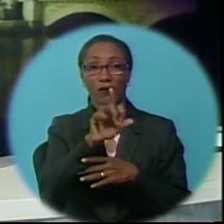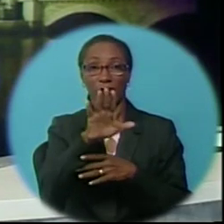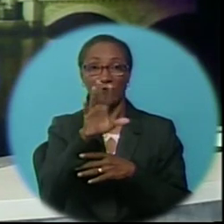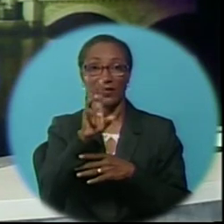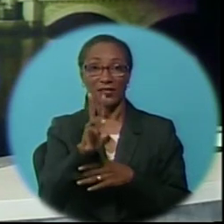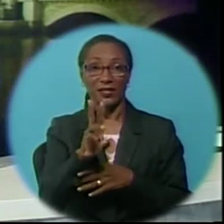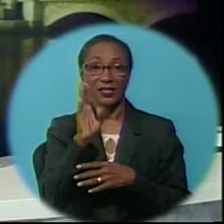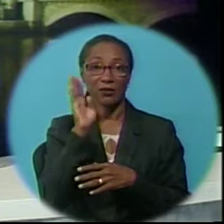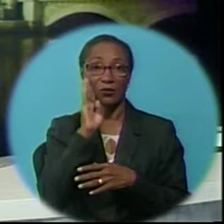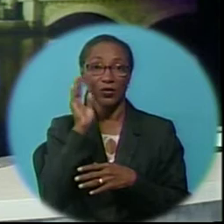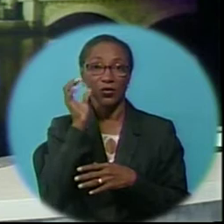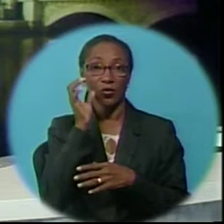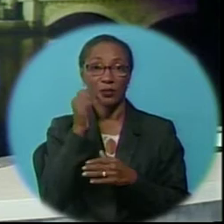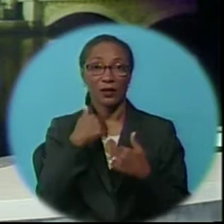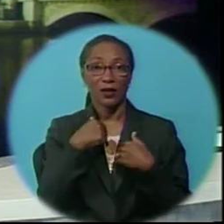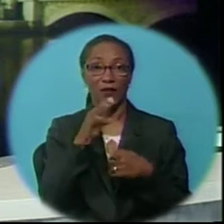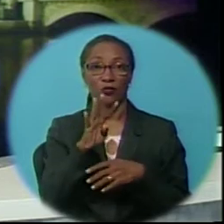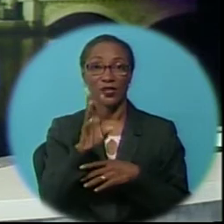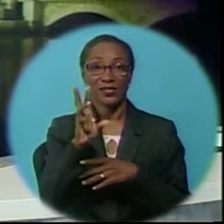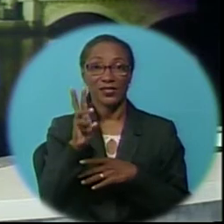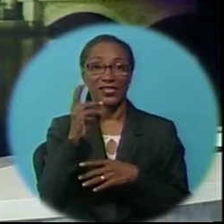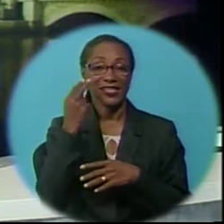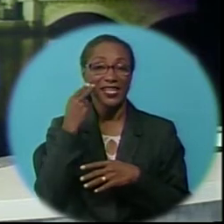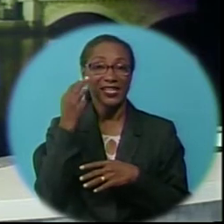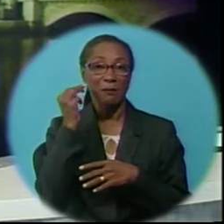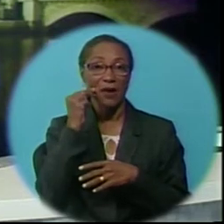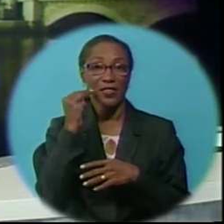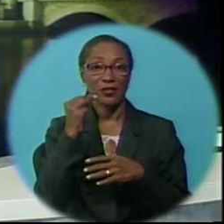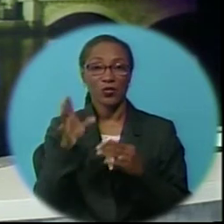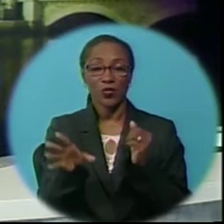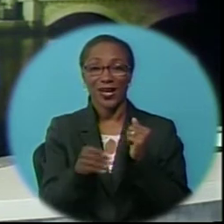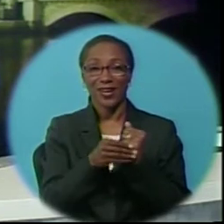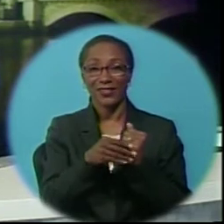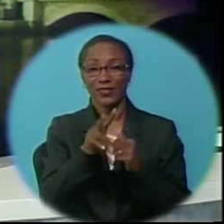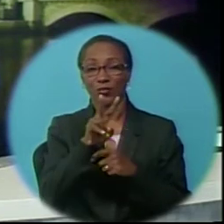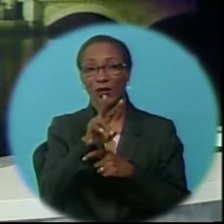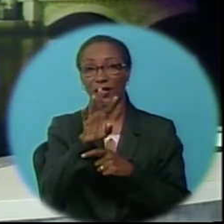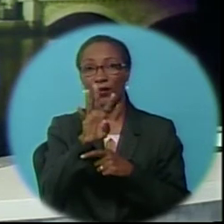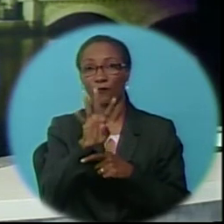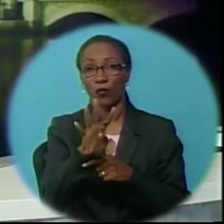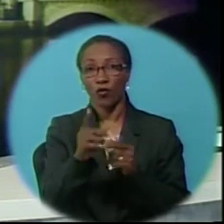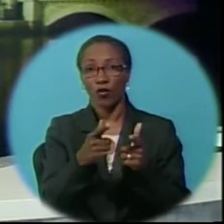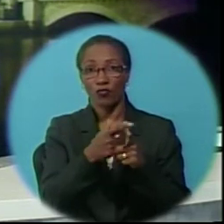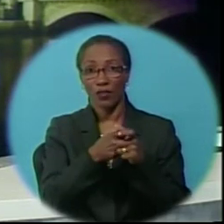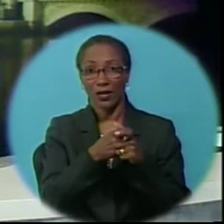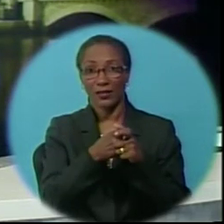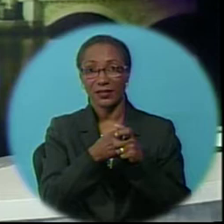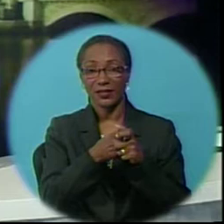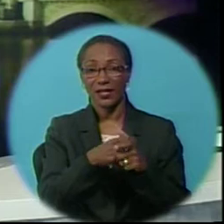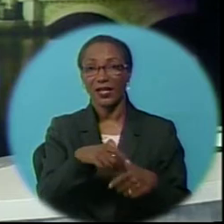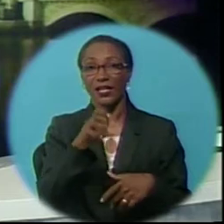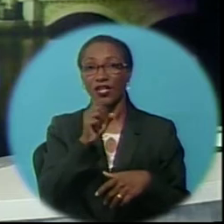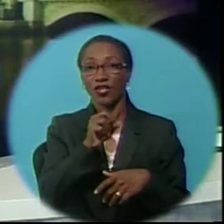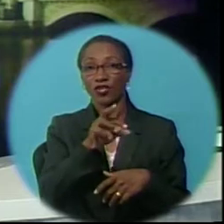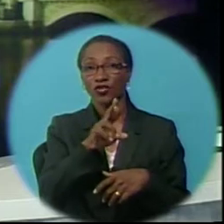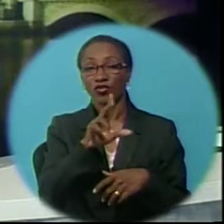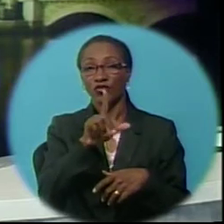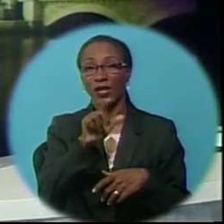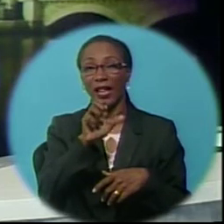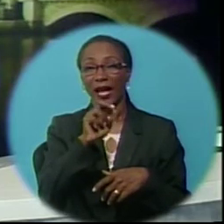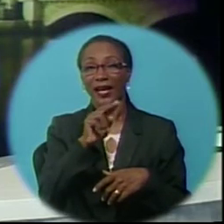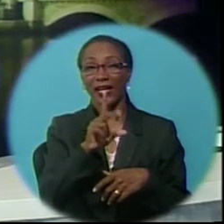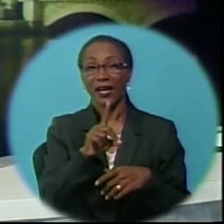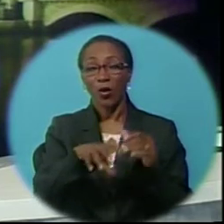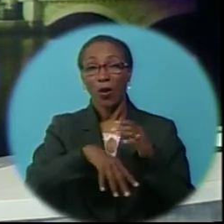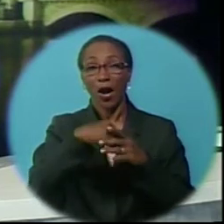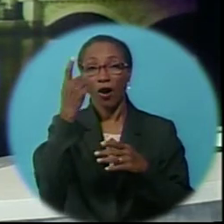Brittany Cooper top scoring with 46 and Hayley Matthews adding 24. The hosts were dismissed for just 125